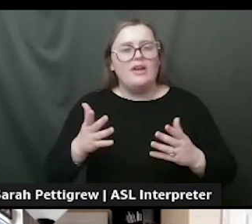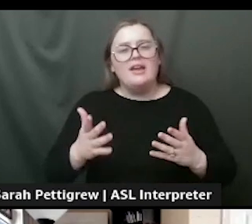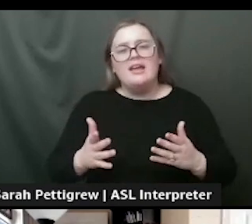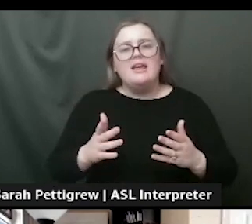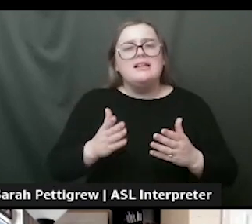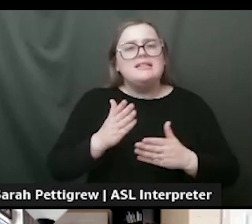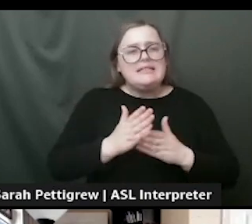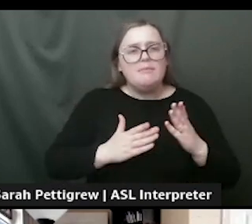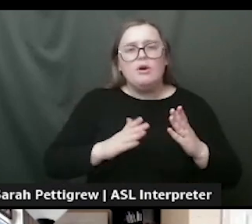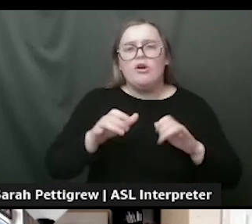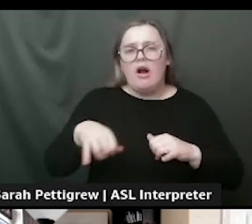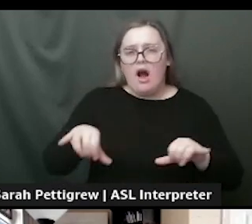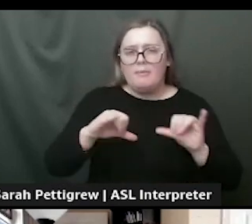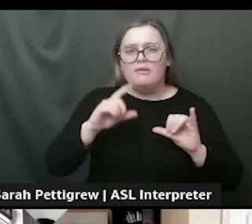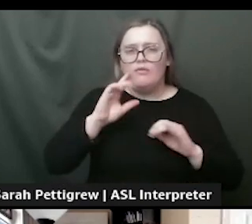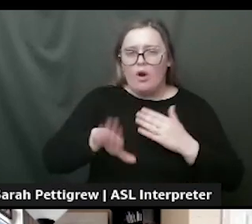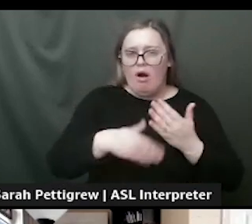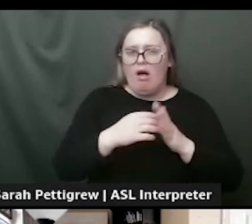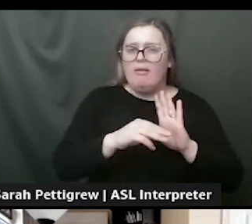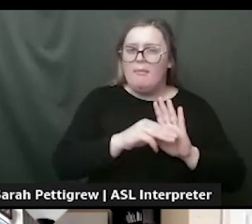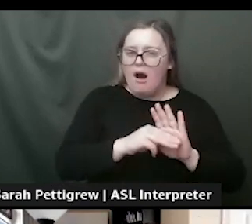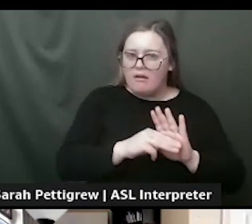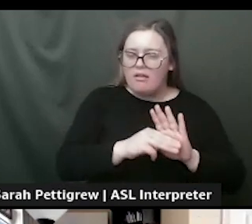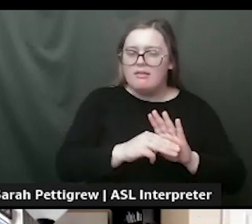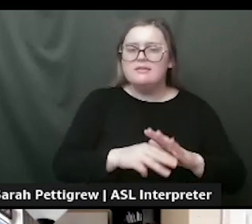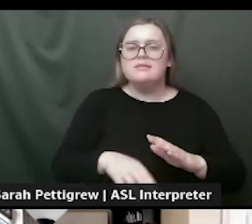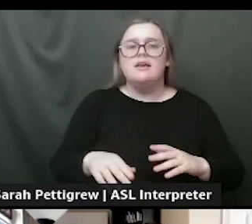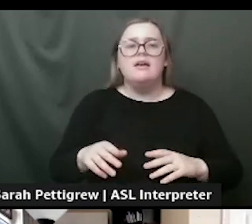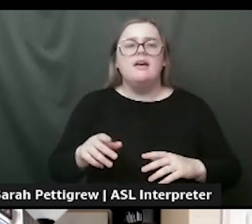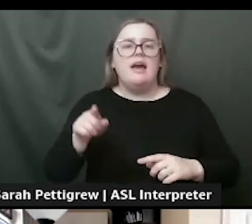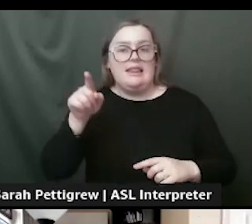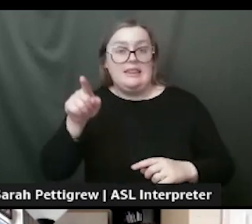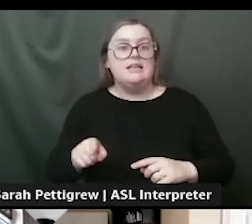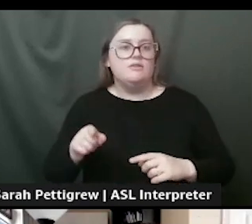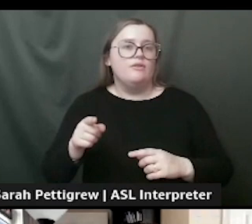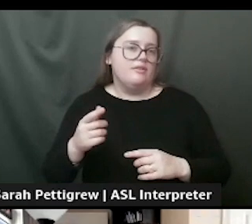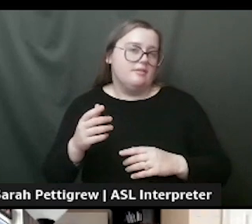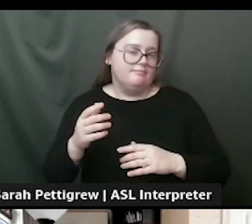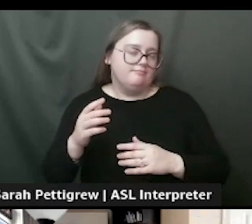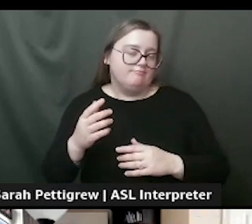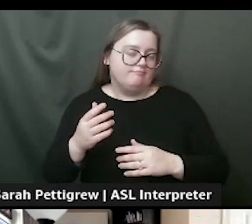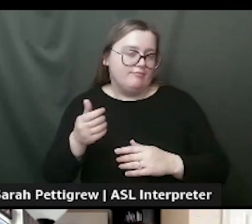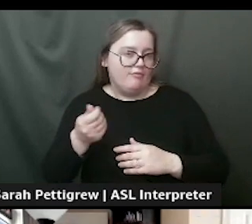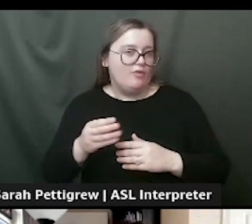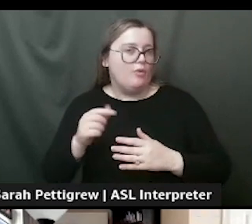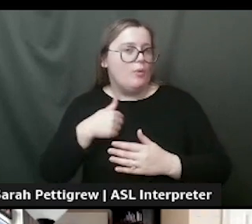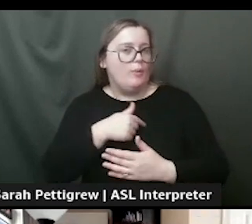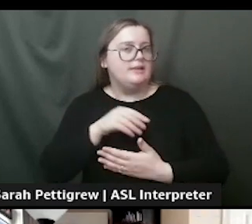common across all models, and those are the ones that we touched on.